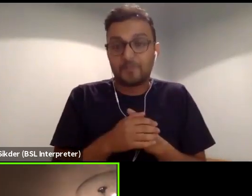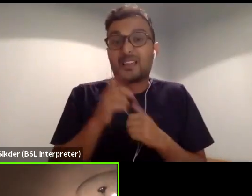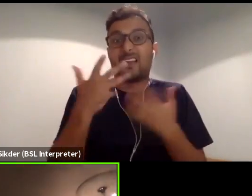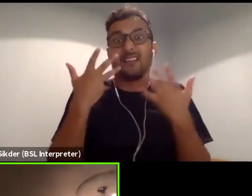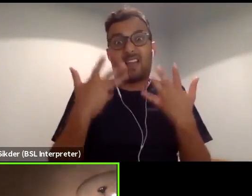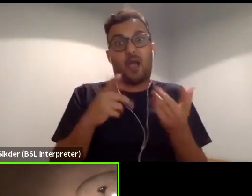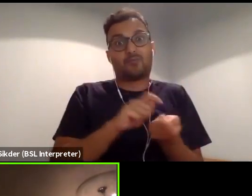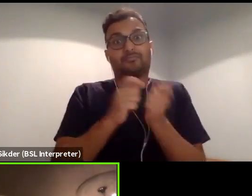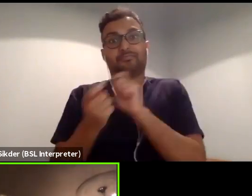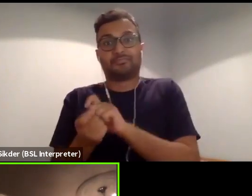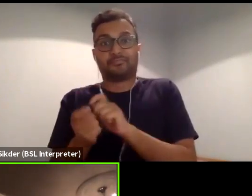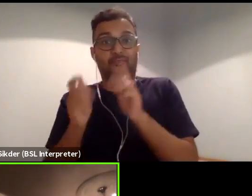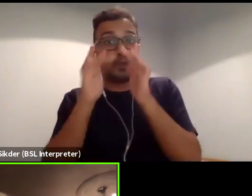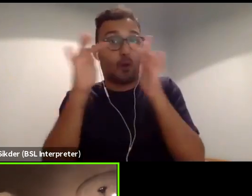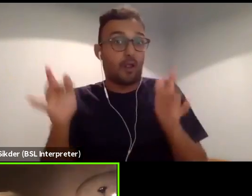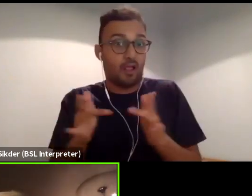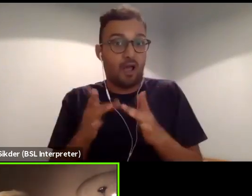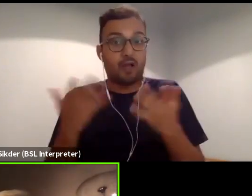In the main,